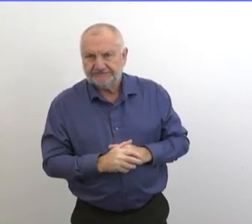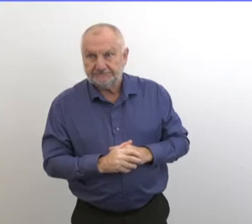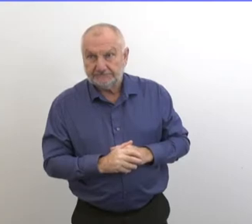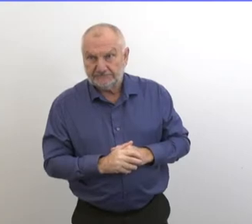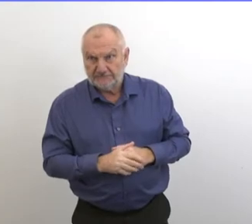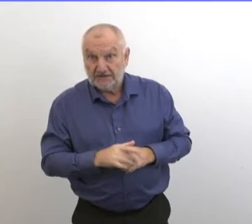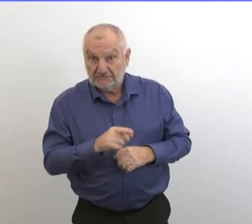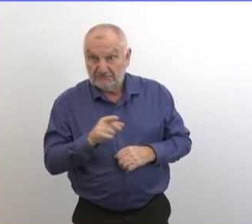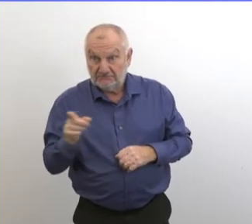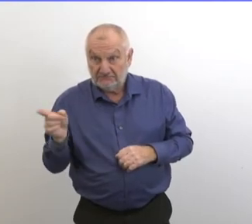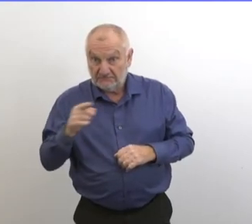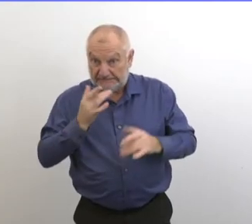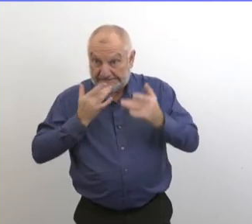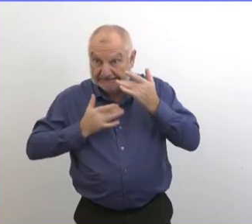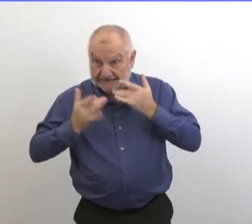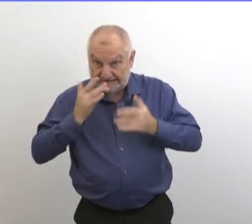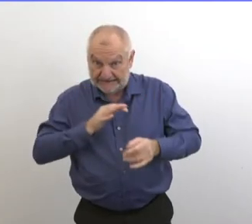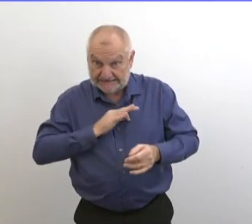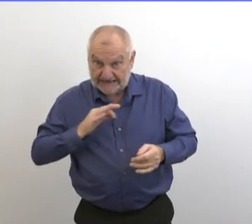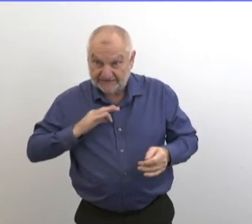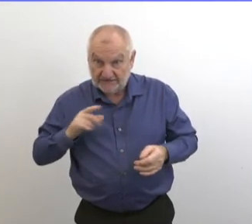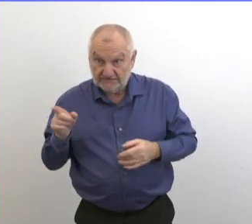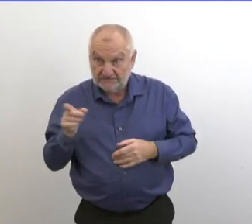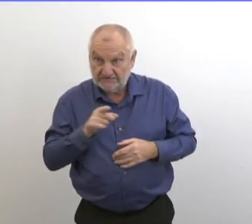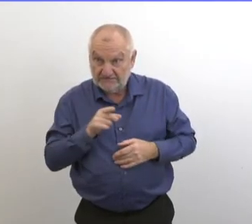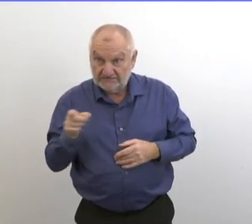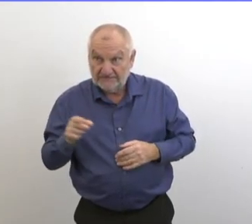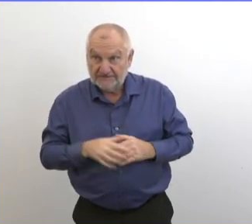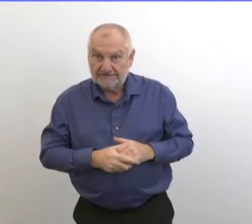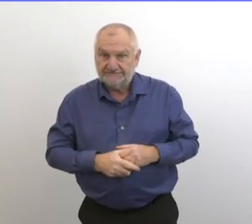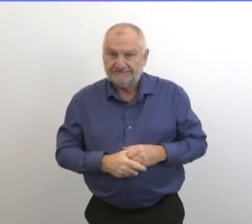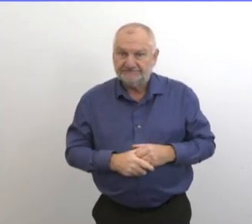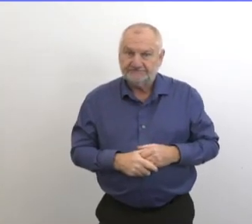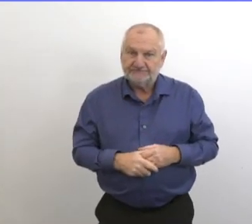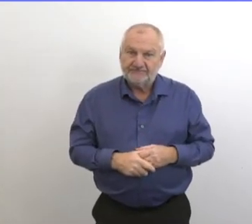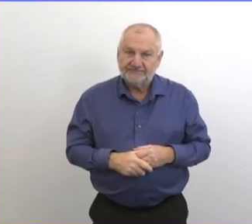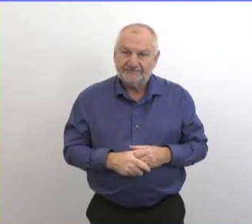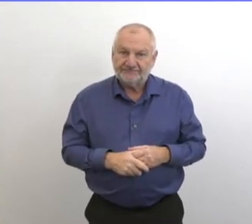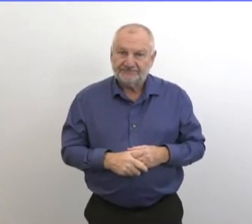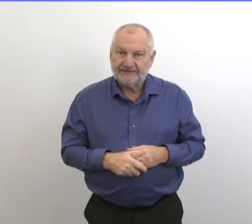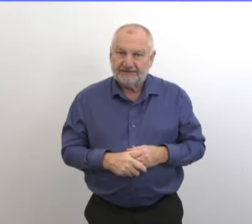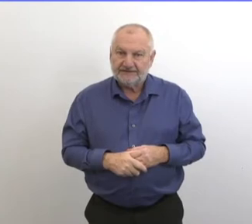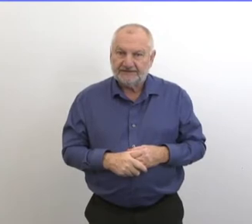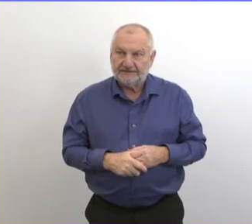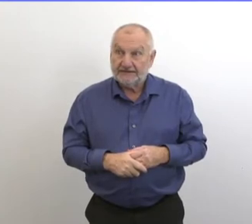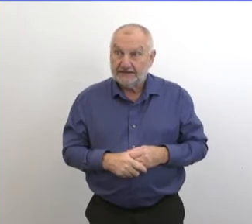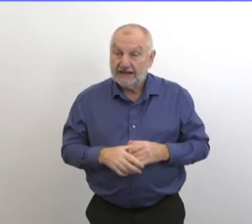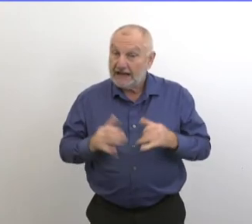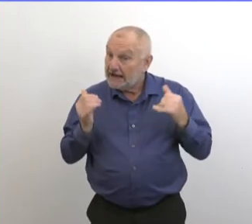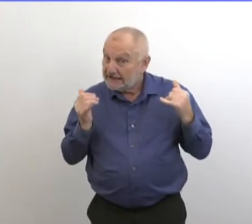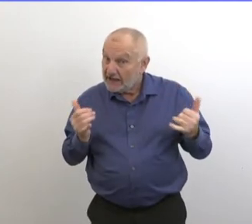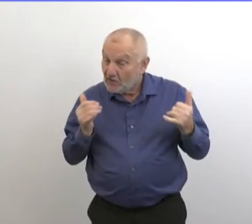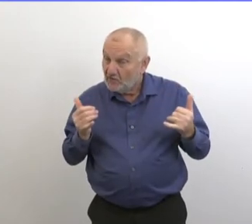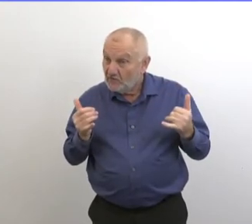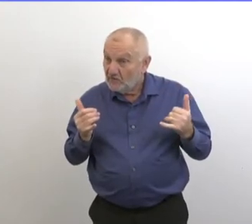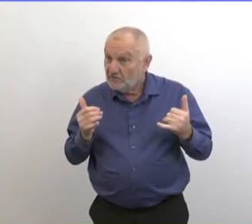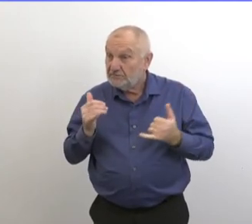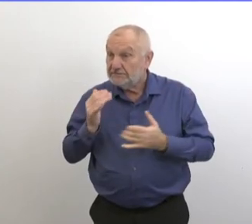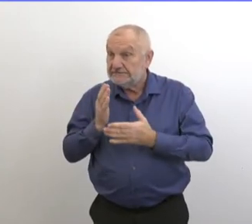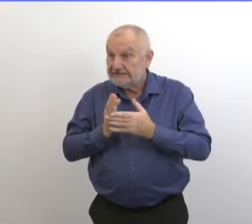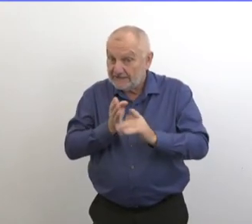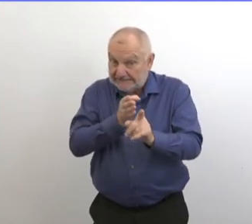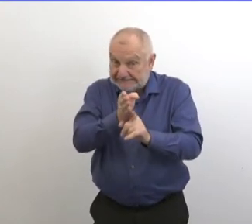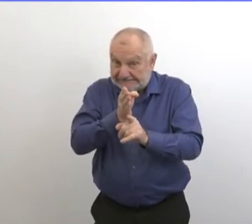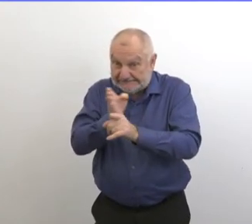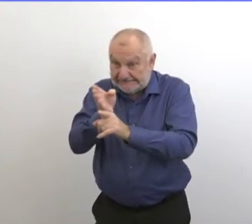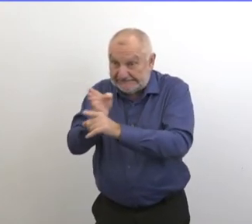these groups are? Yeah, so certainly in our areas, what we're seeing is obviously we're seeing a spread of the